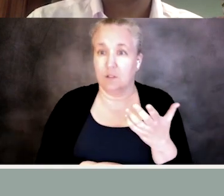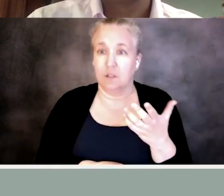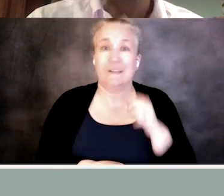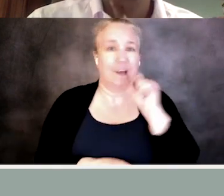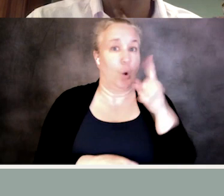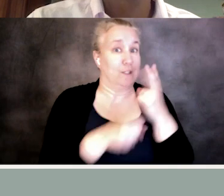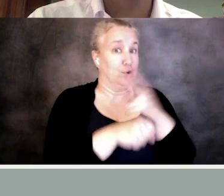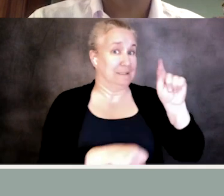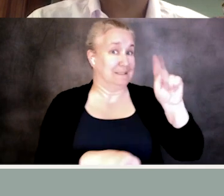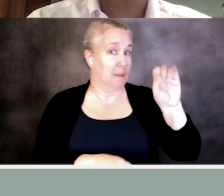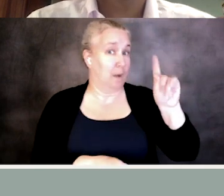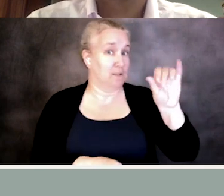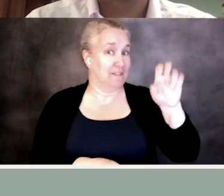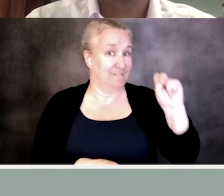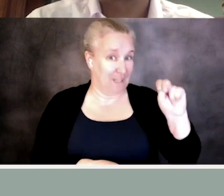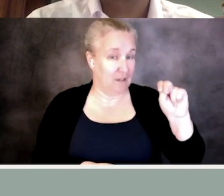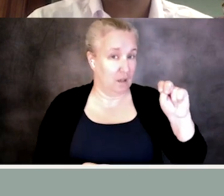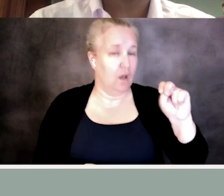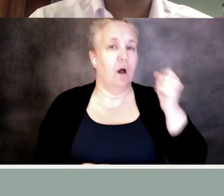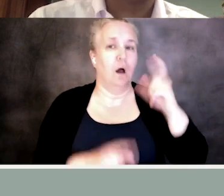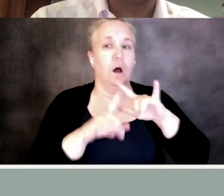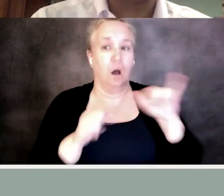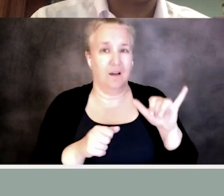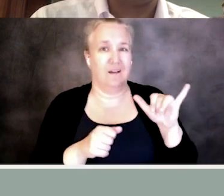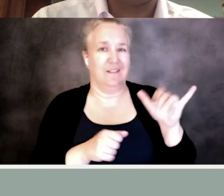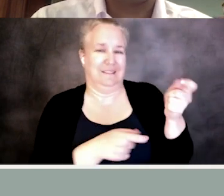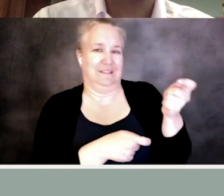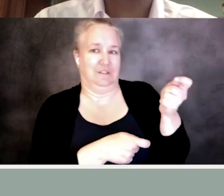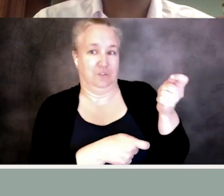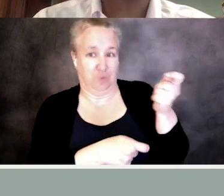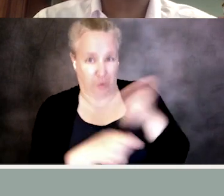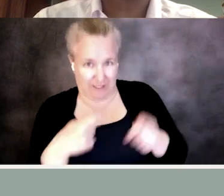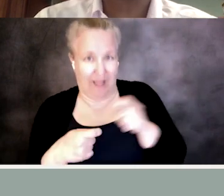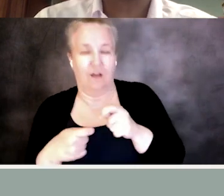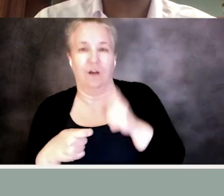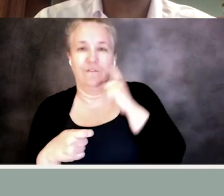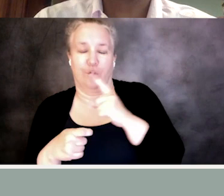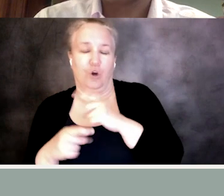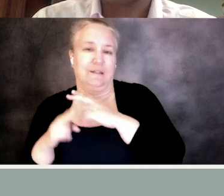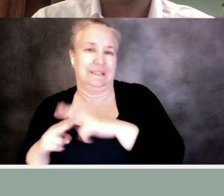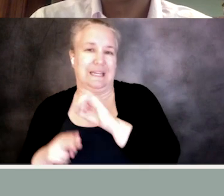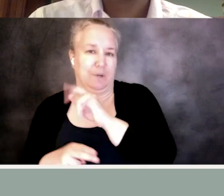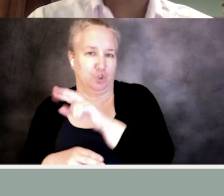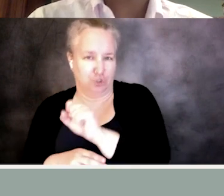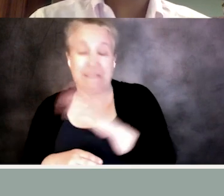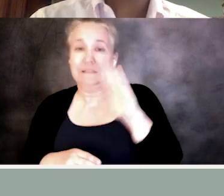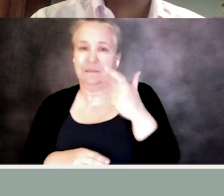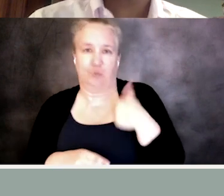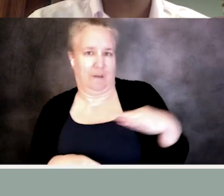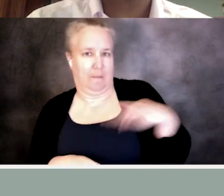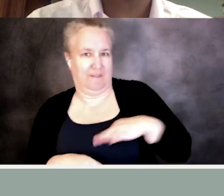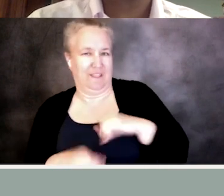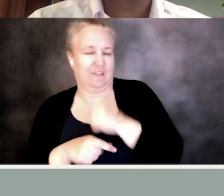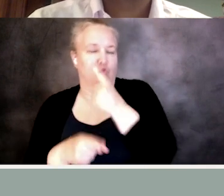tamoxifen with ovarian suppression, but actually switching tamoxifen out to aromatase inhibitors. That has also shown to be of benefit in the right